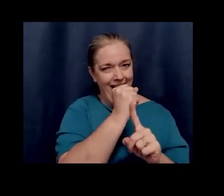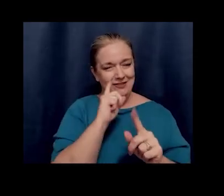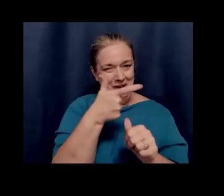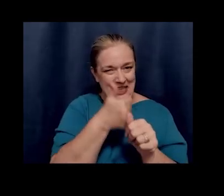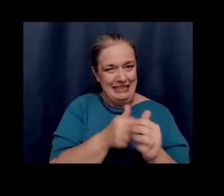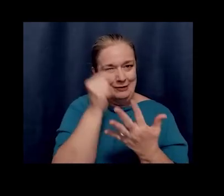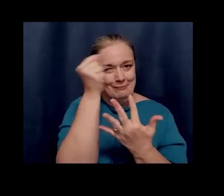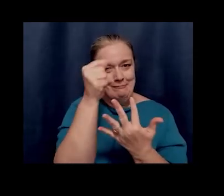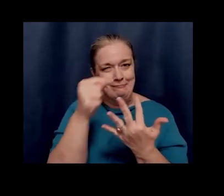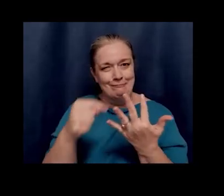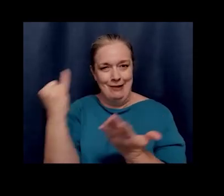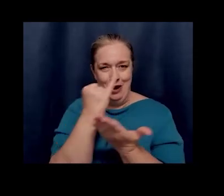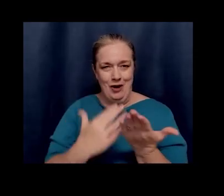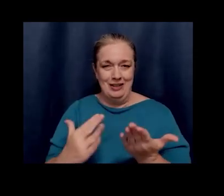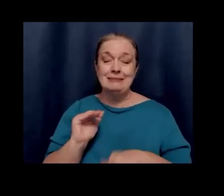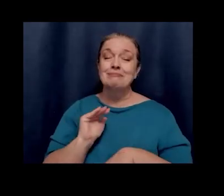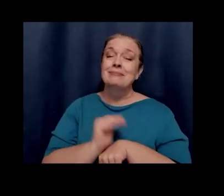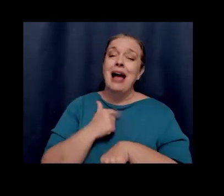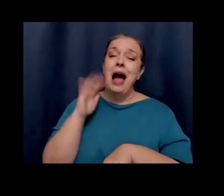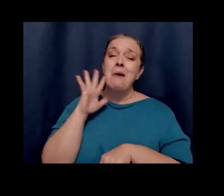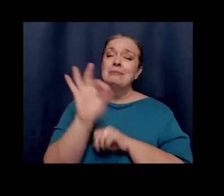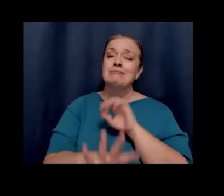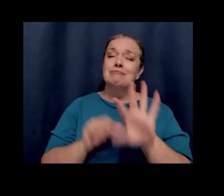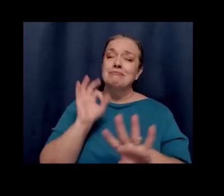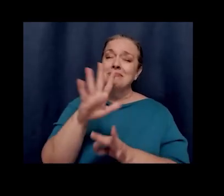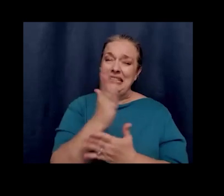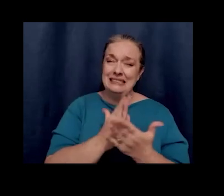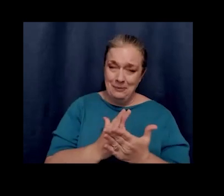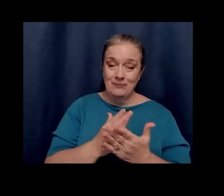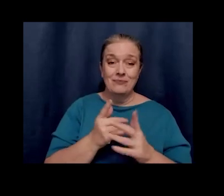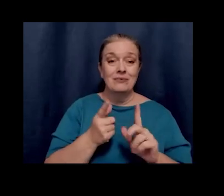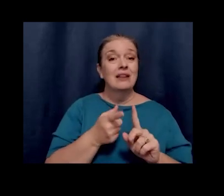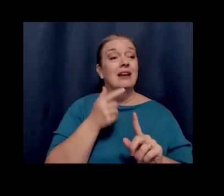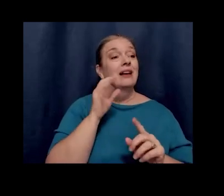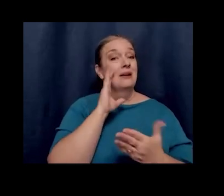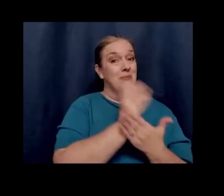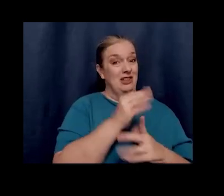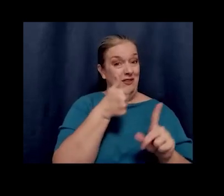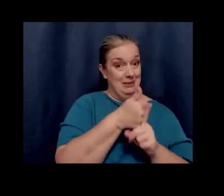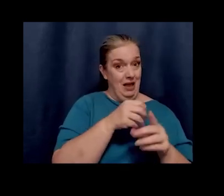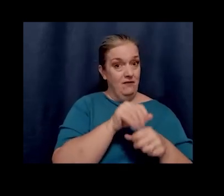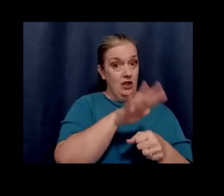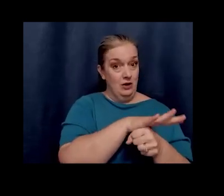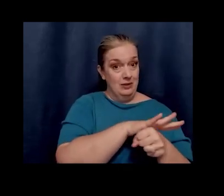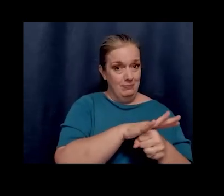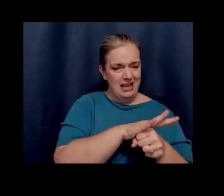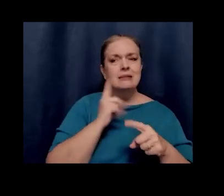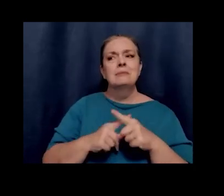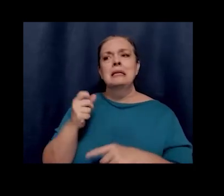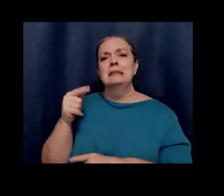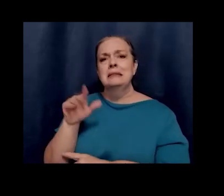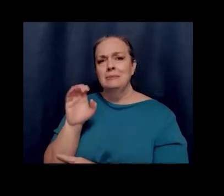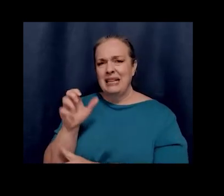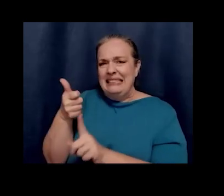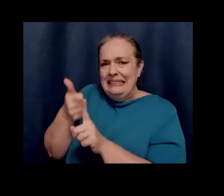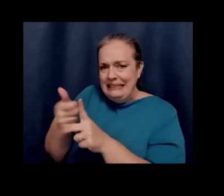hope to get to have you know some of them, both through the images of them in their spaces, but also the spaces themselves, and